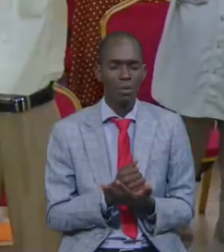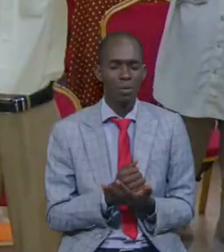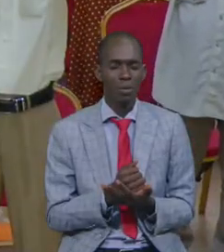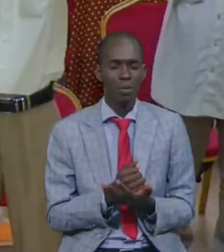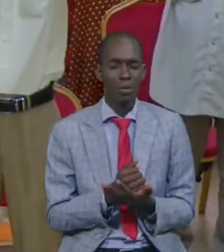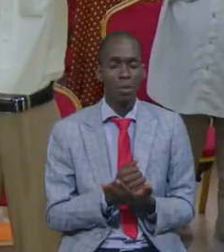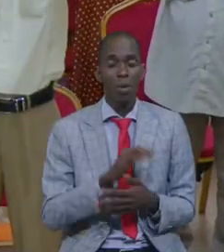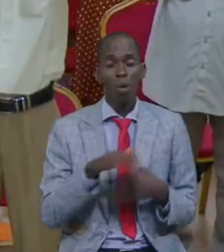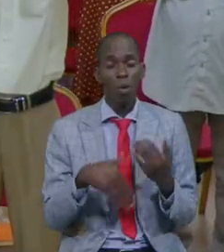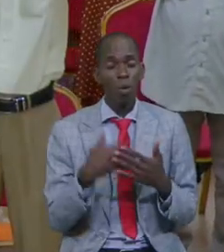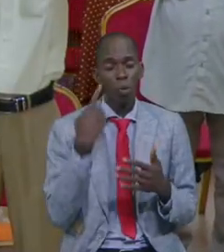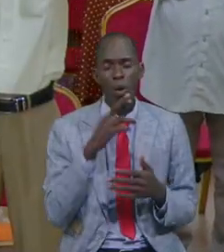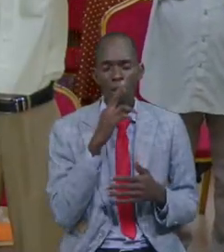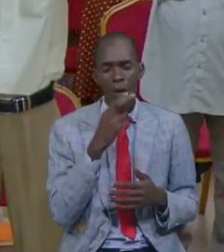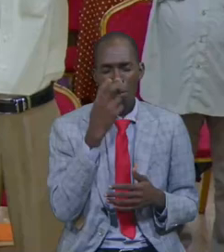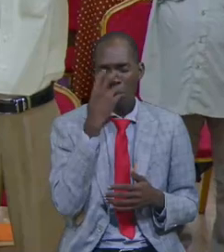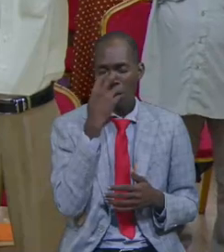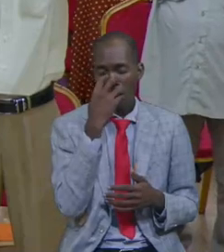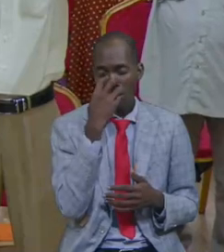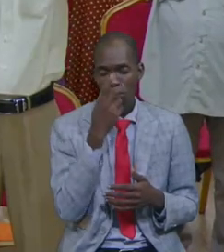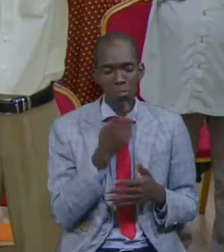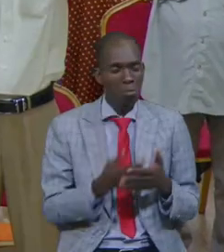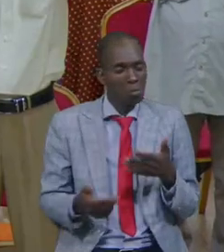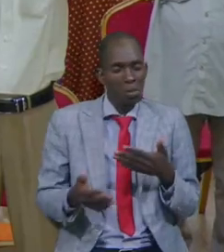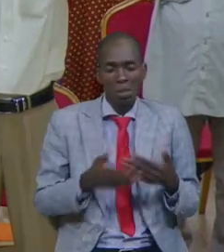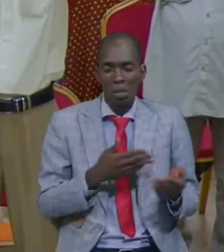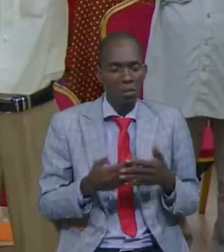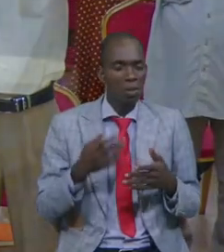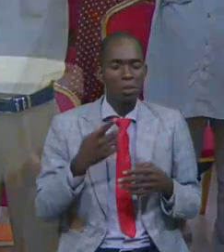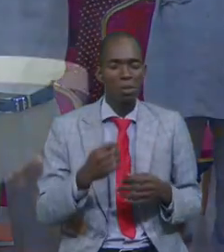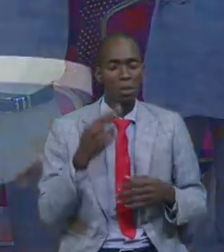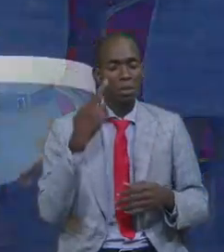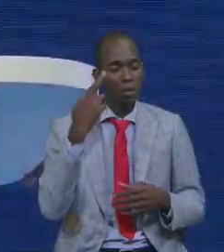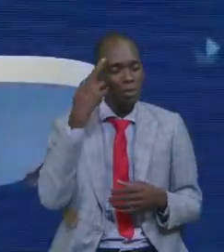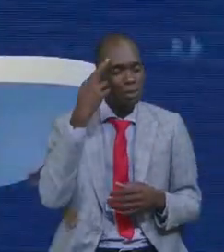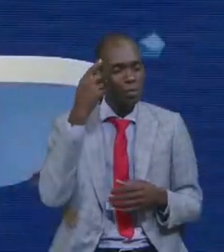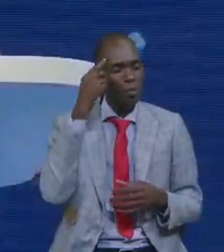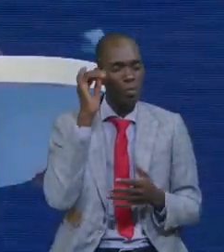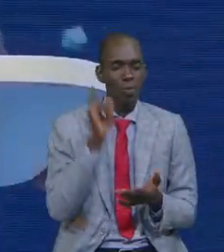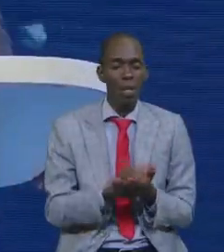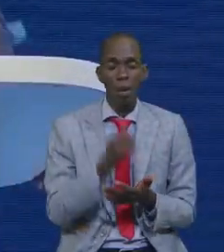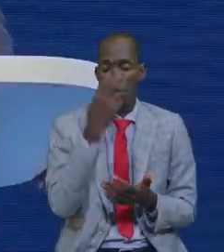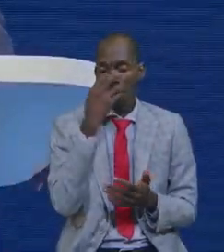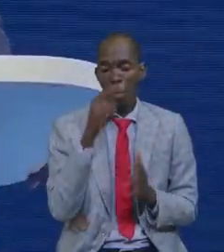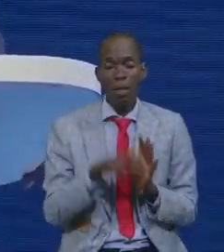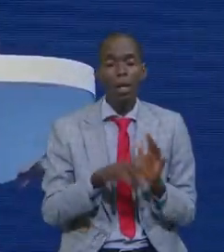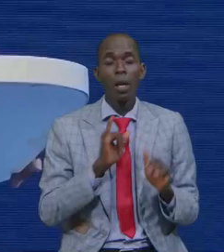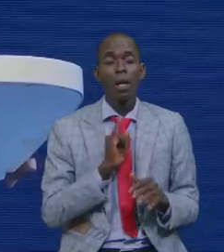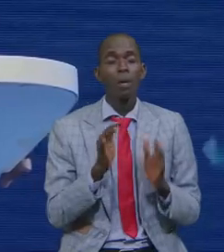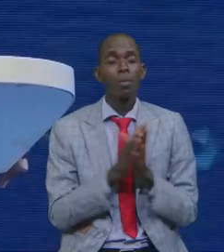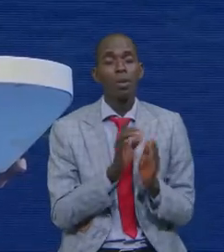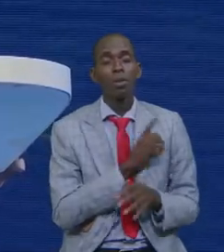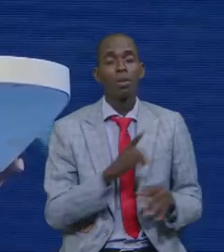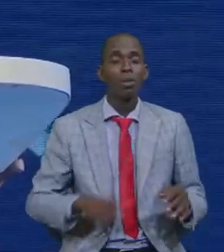Lord, those who are blind, whatever the reason for that blindness, I pray, Lord, you